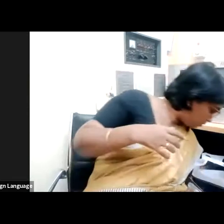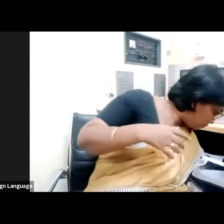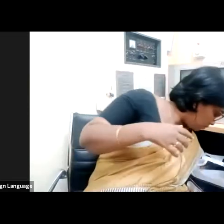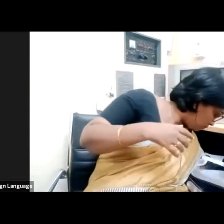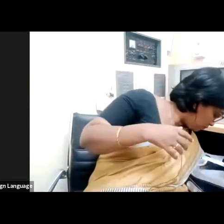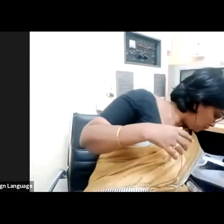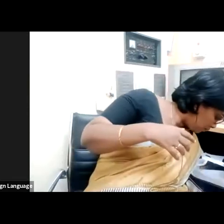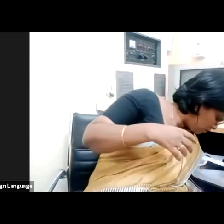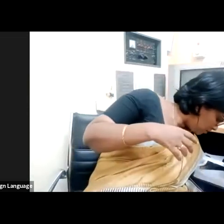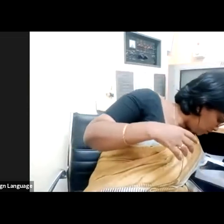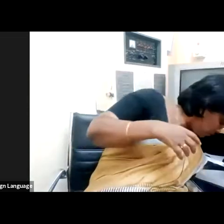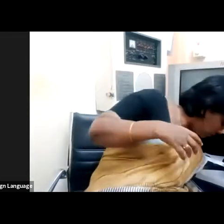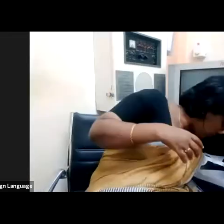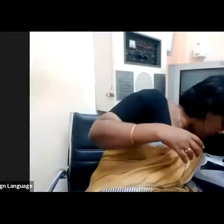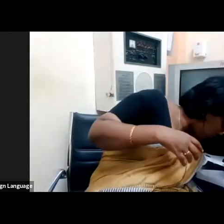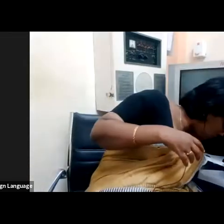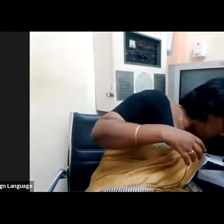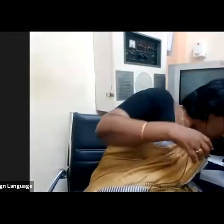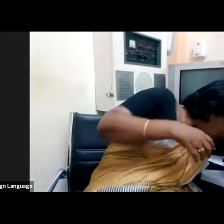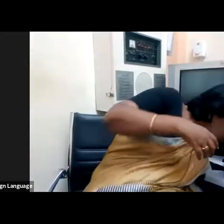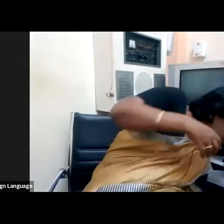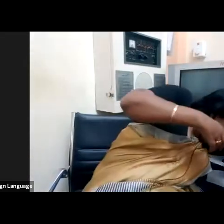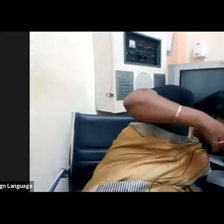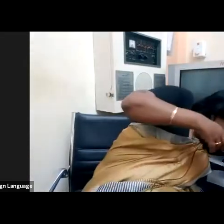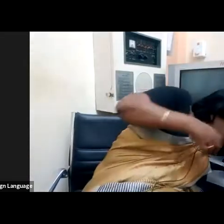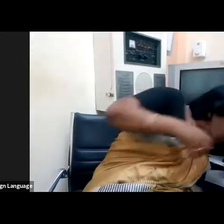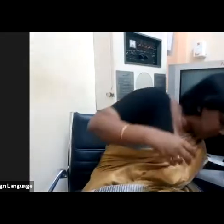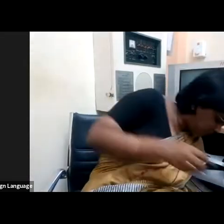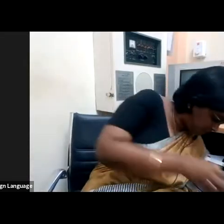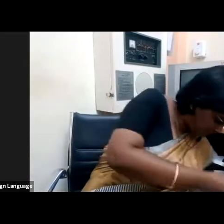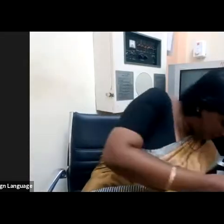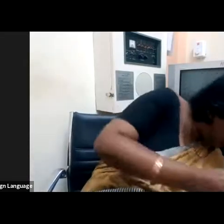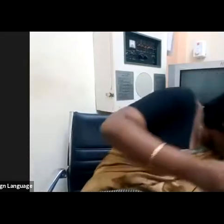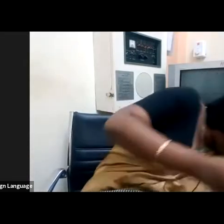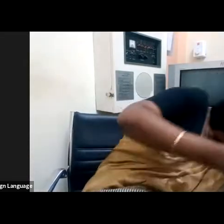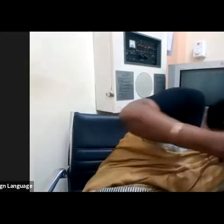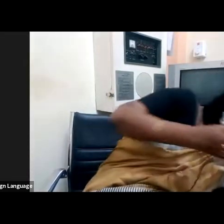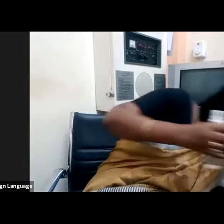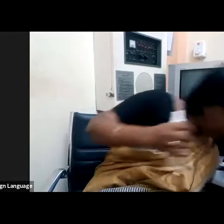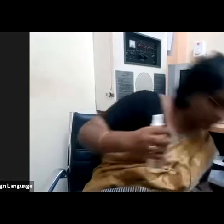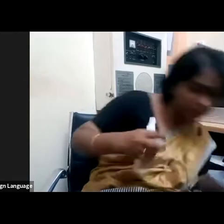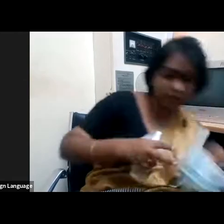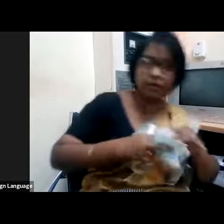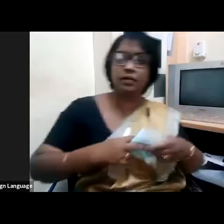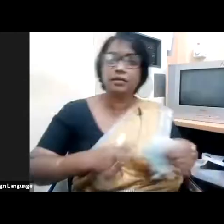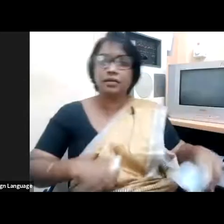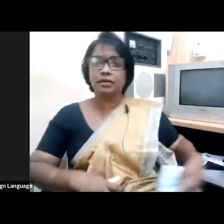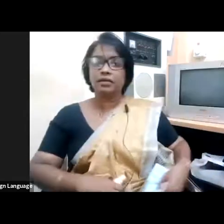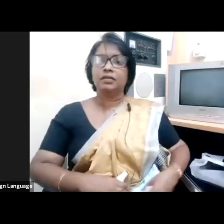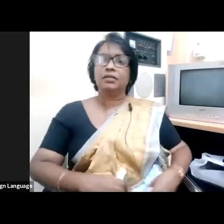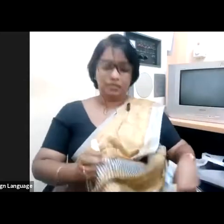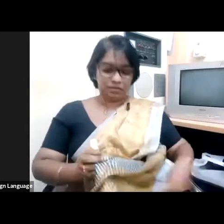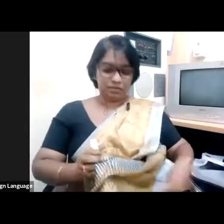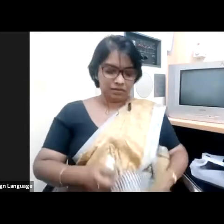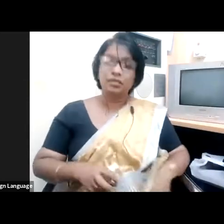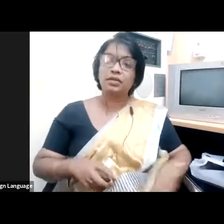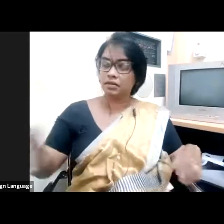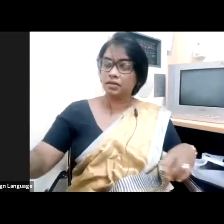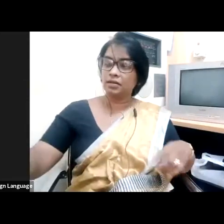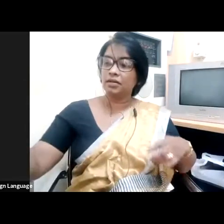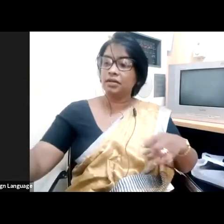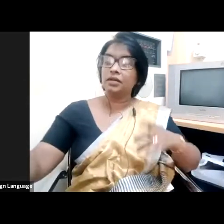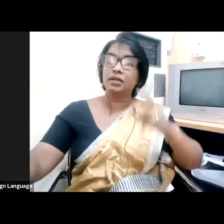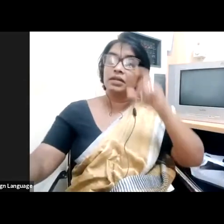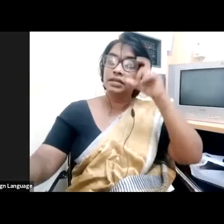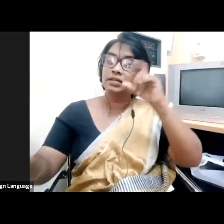activity. We measure how from an environment impact point of view, we even measure how much of paper